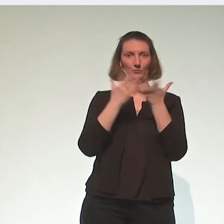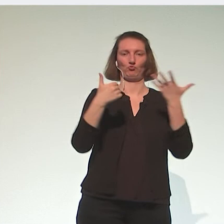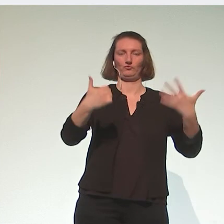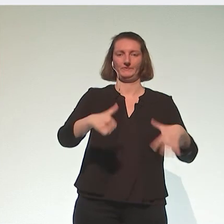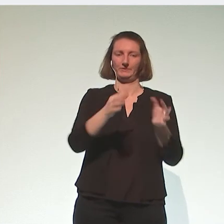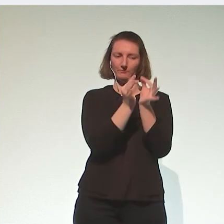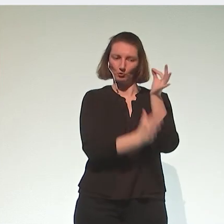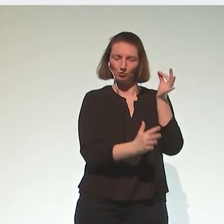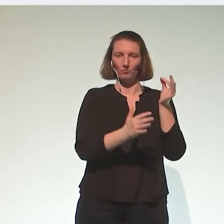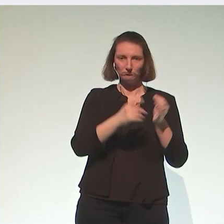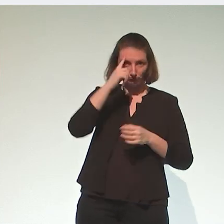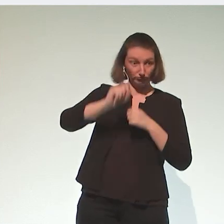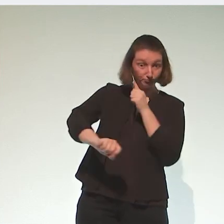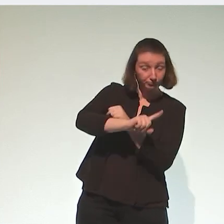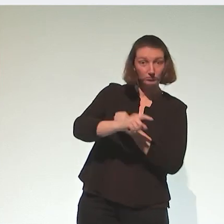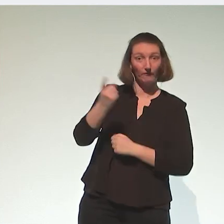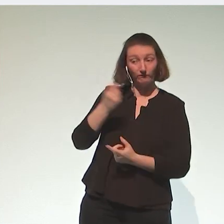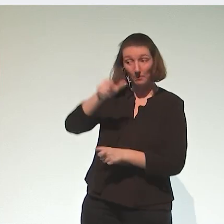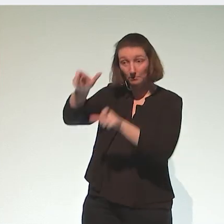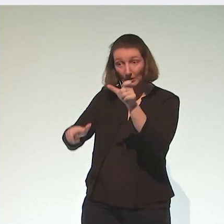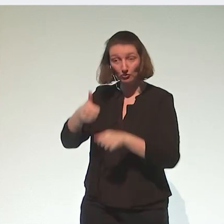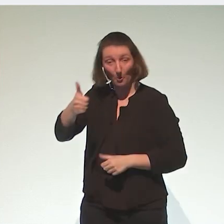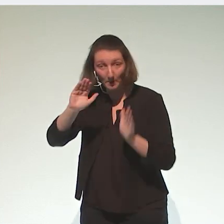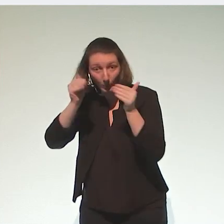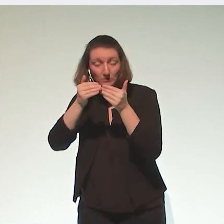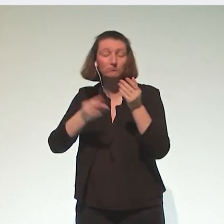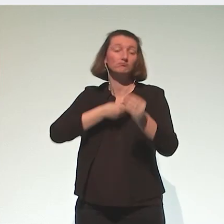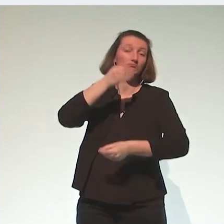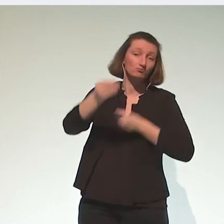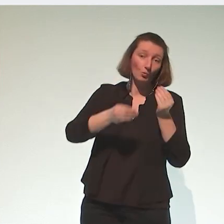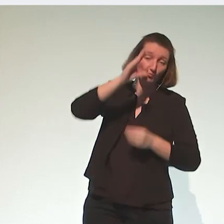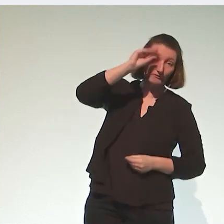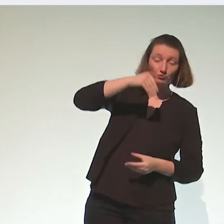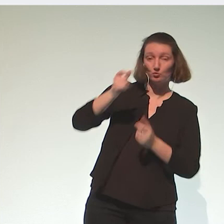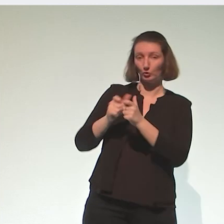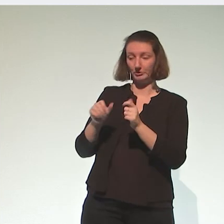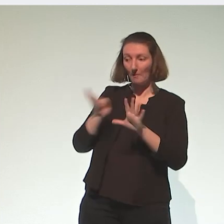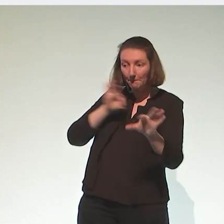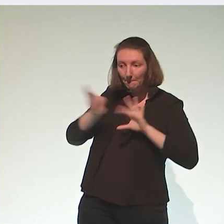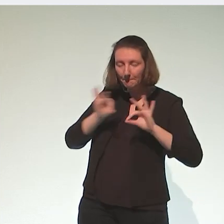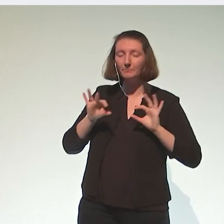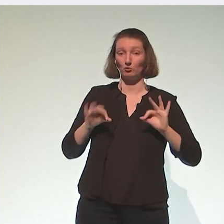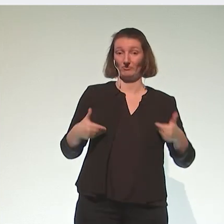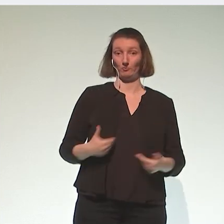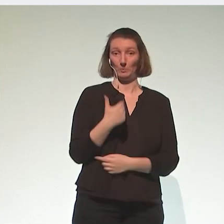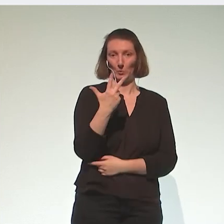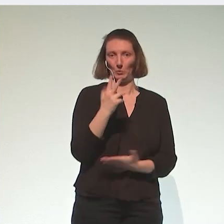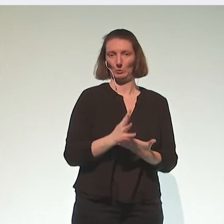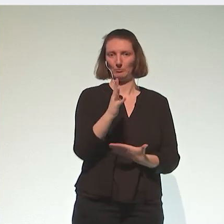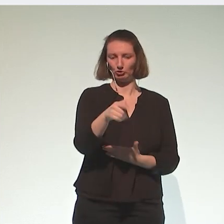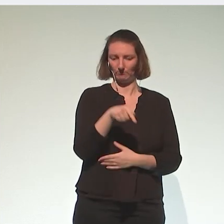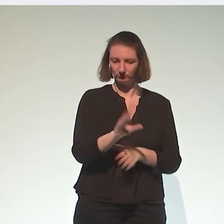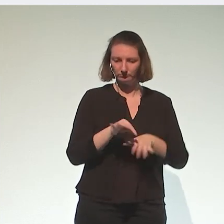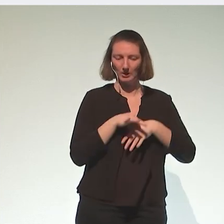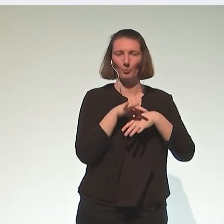16 innovative solutions involving these people, but also for professionals and companies, and is providing support